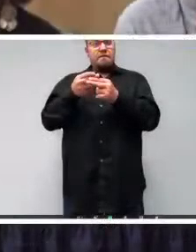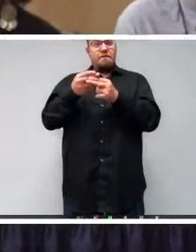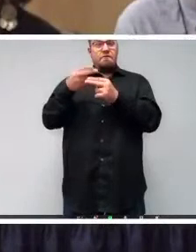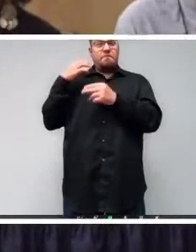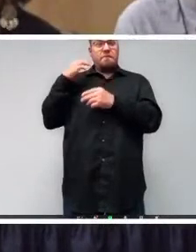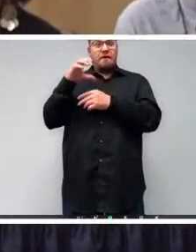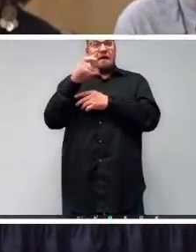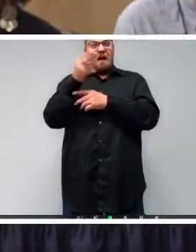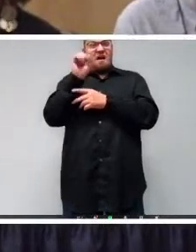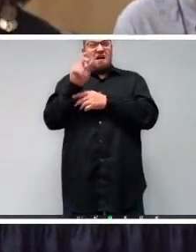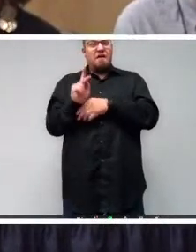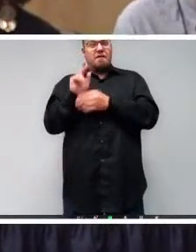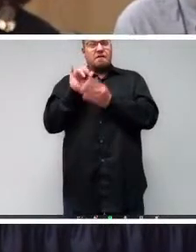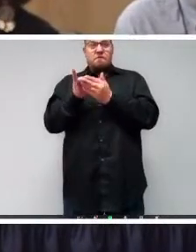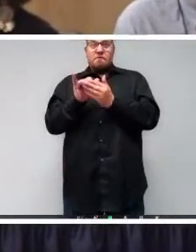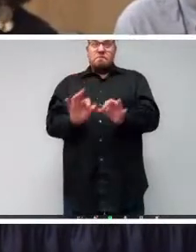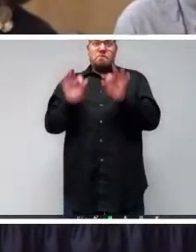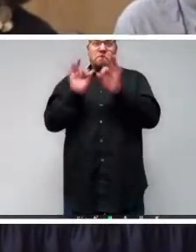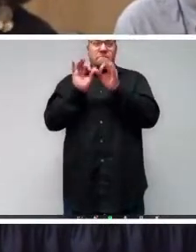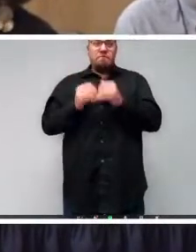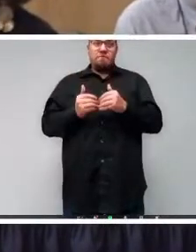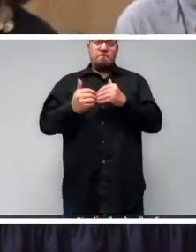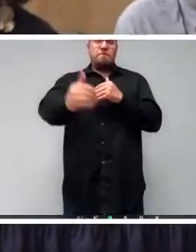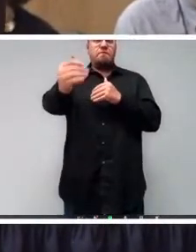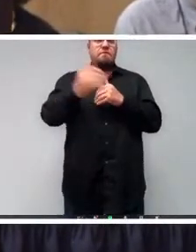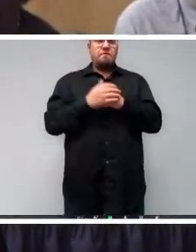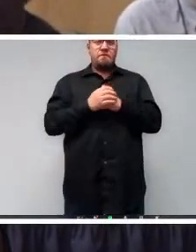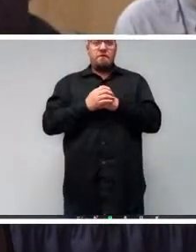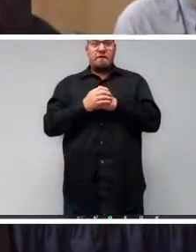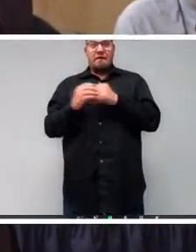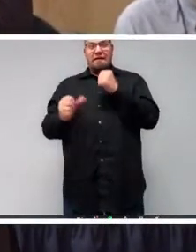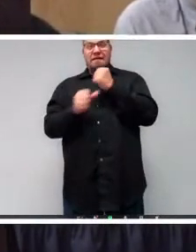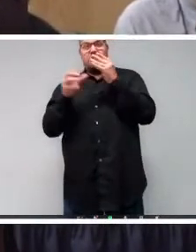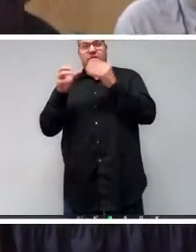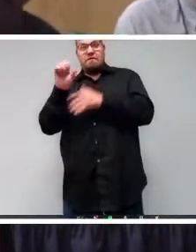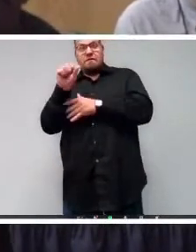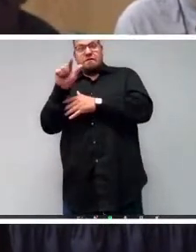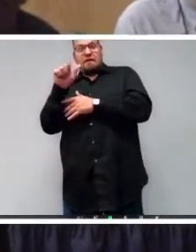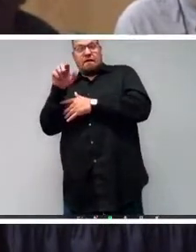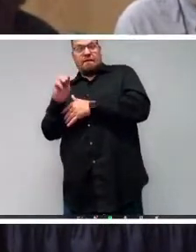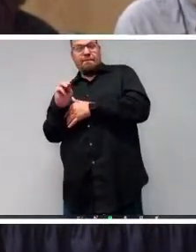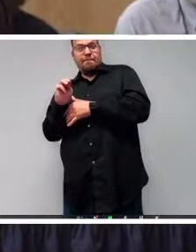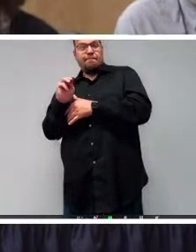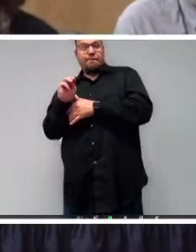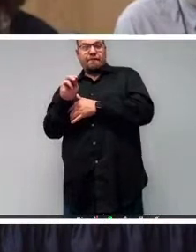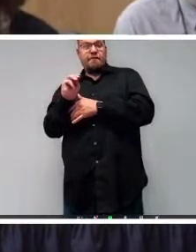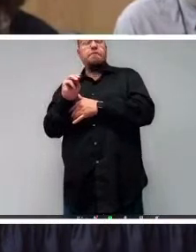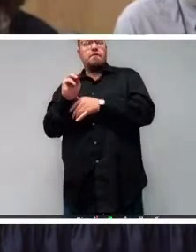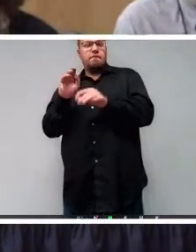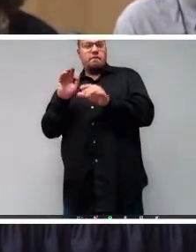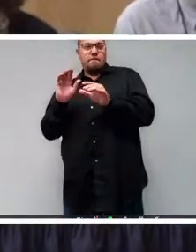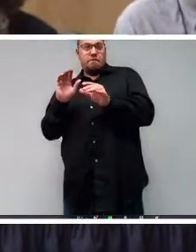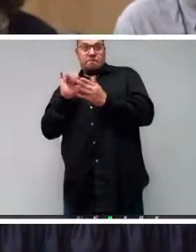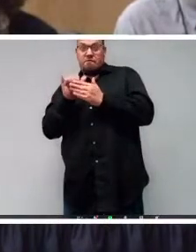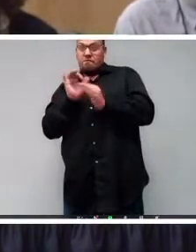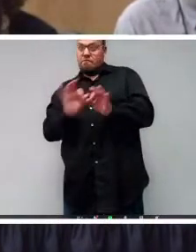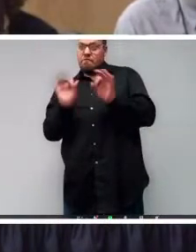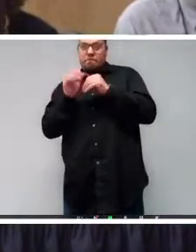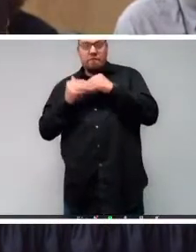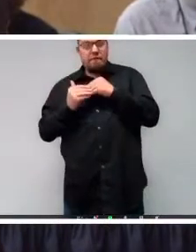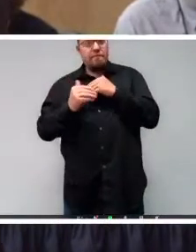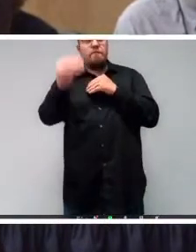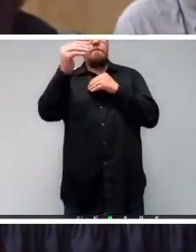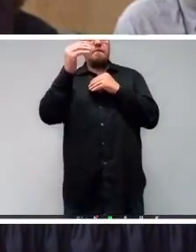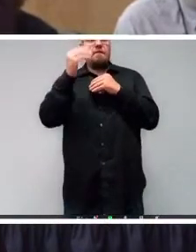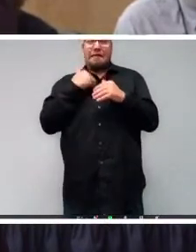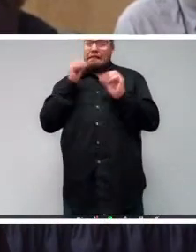also instrumental in moving this forward, and Assistant Superintendent Salam Noor was also instrumental in keeping this going, because I can tell you there